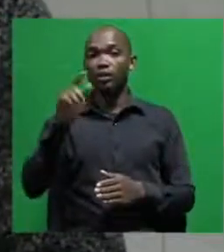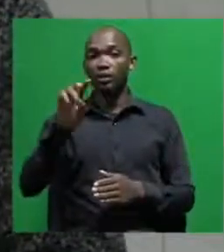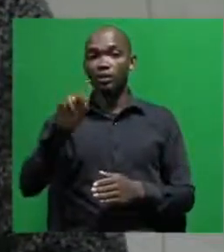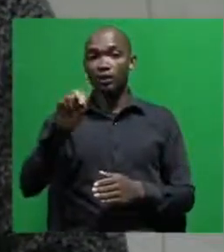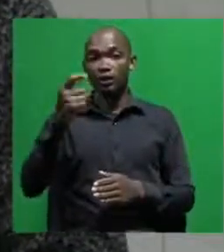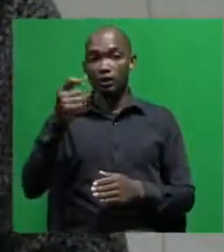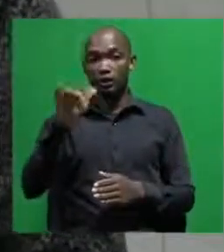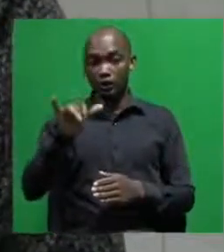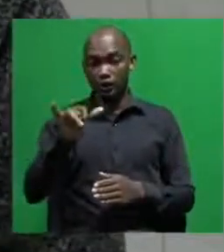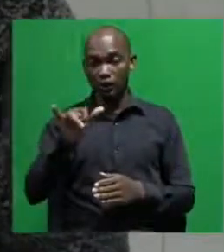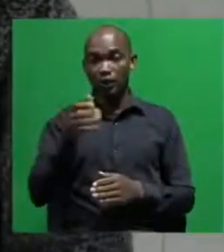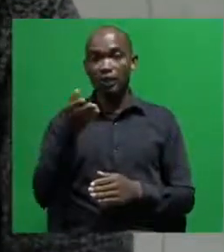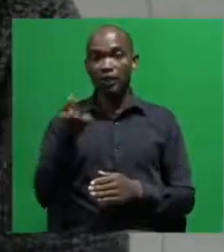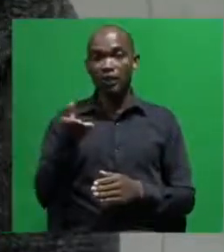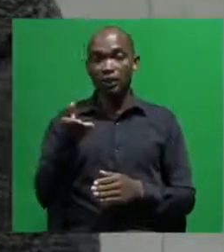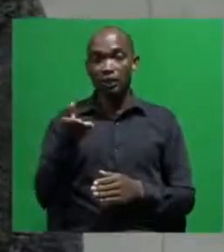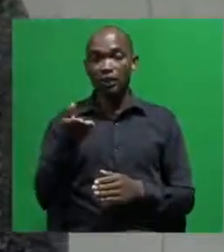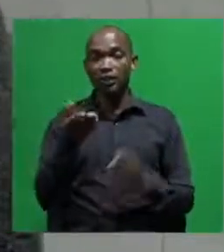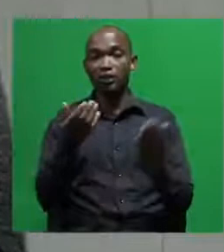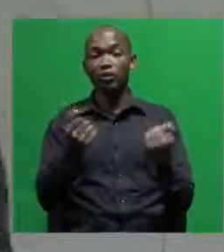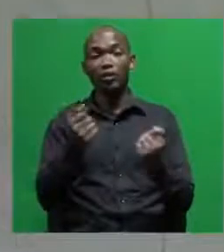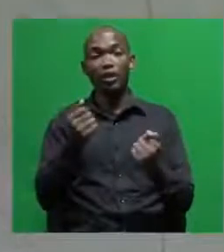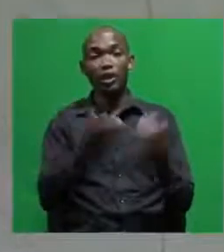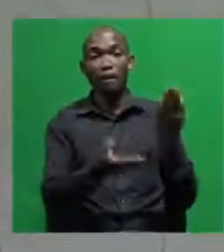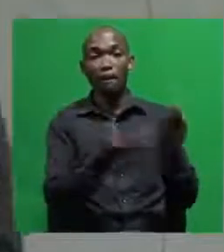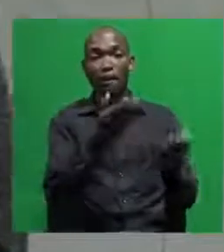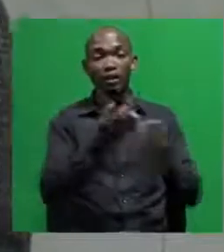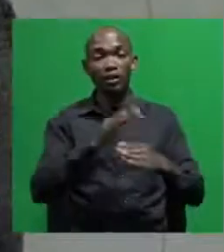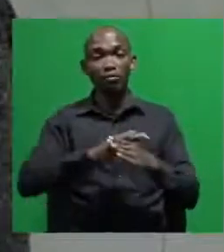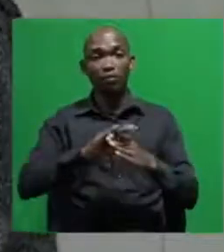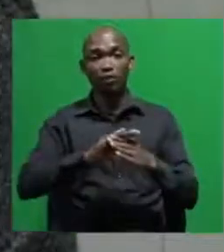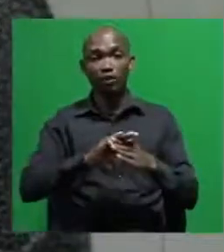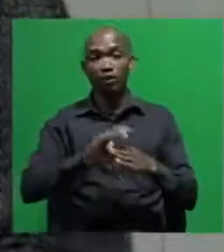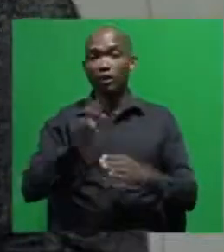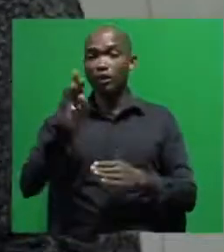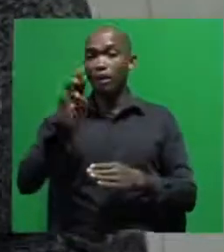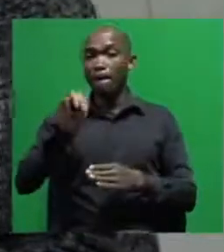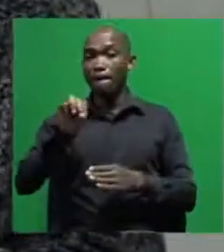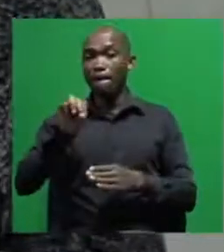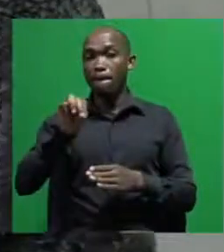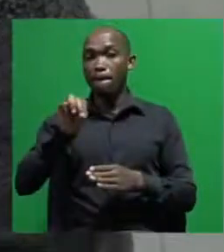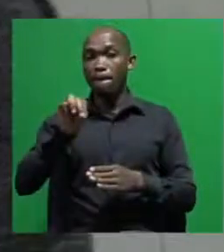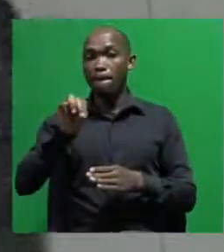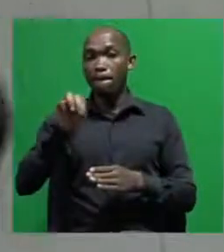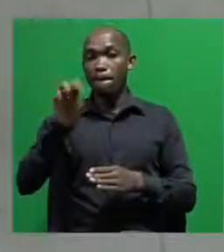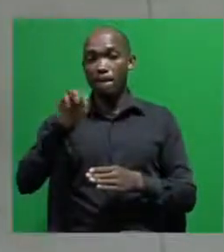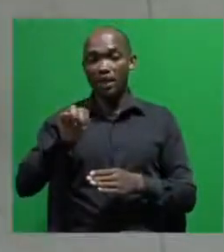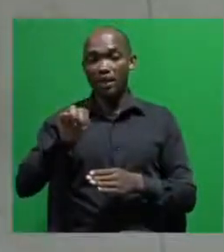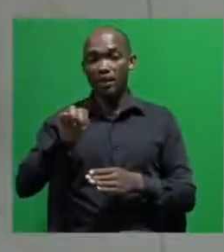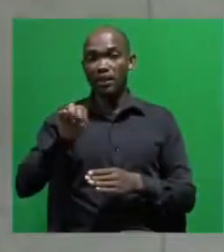expressed in terms of meter cube. So first of all,